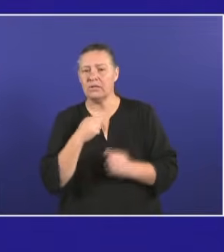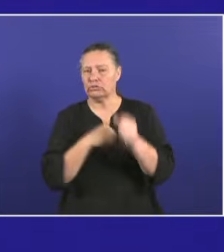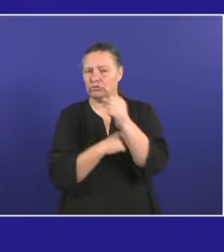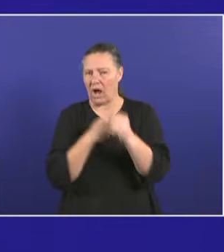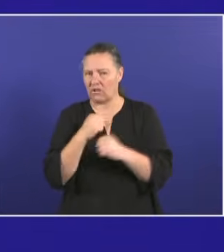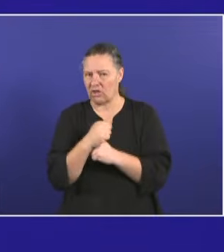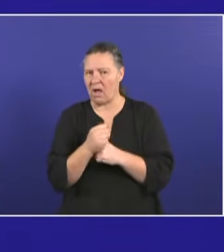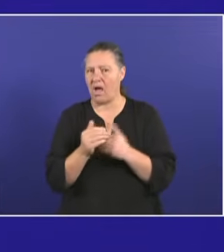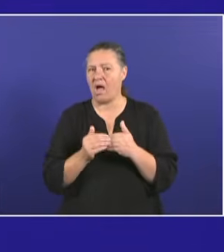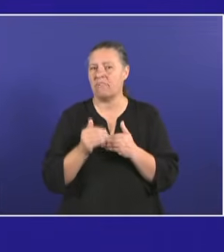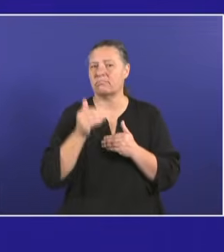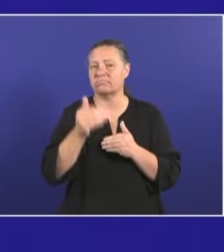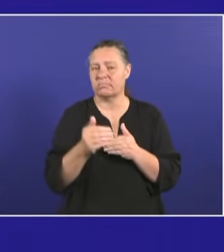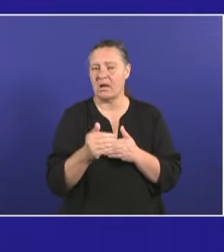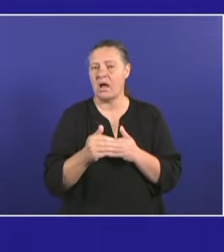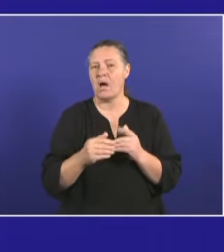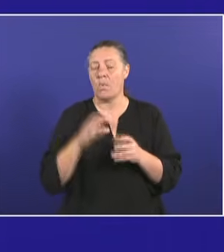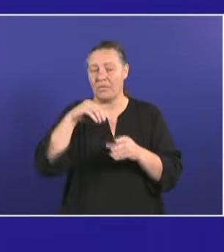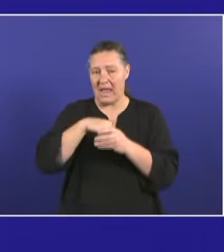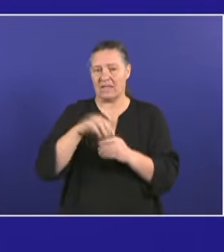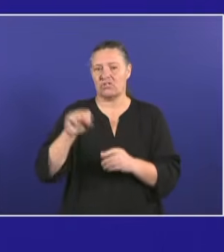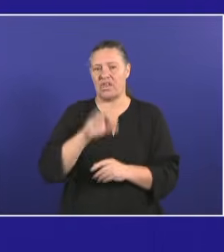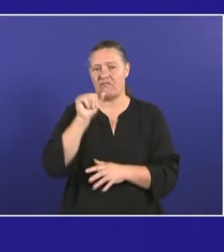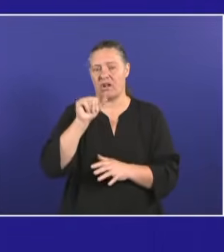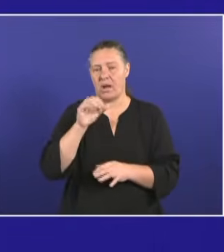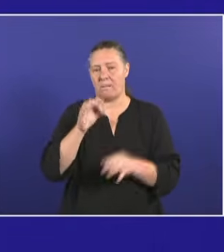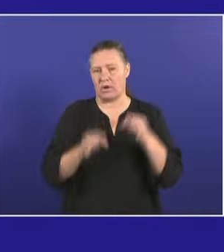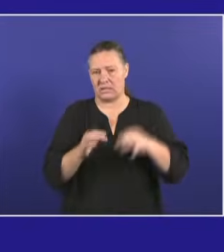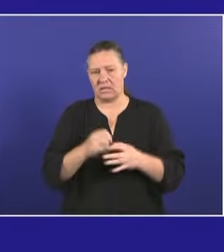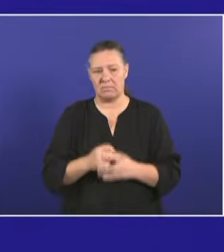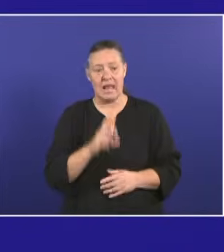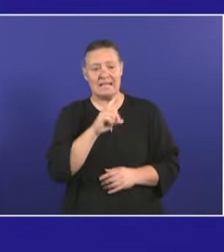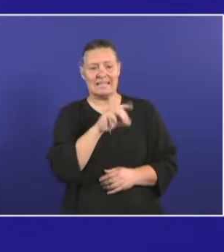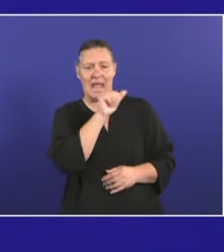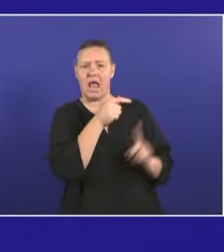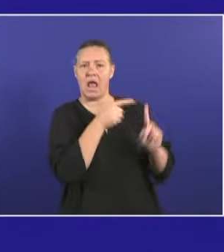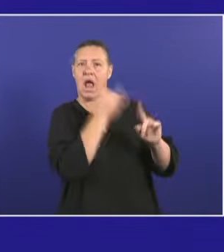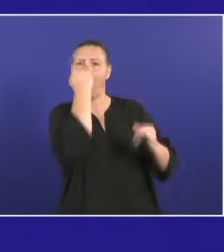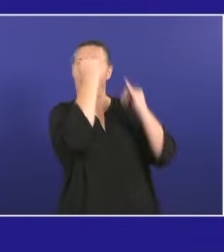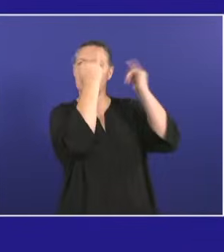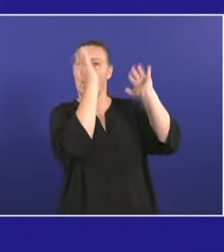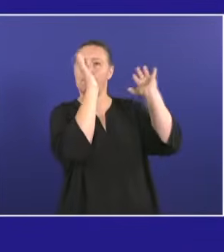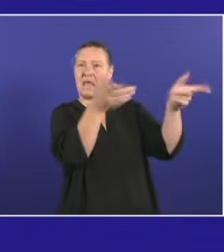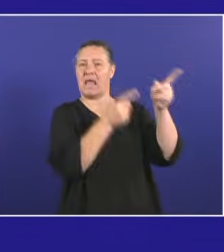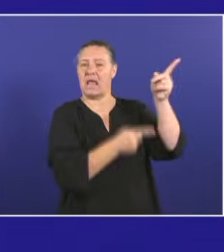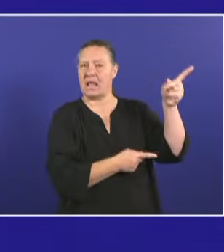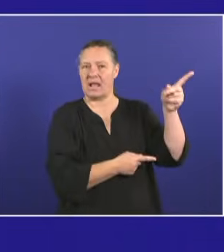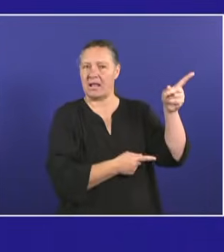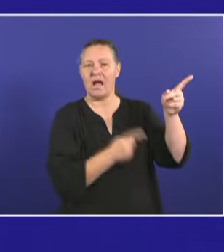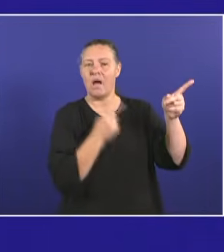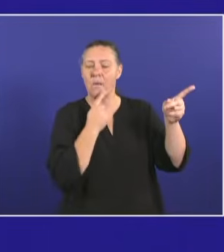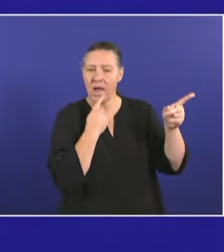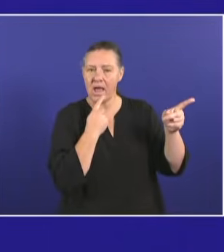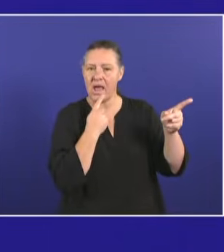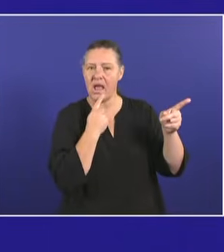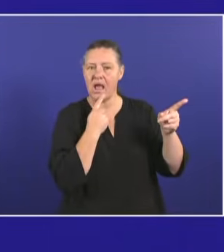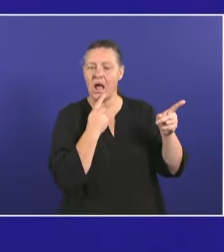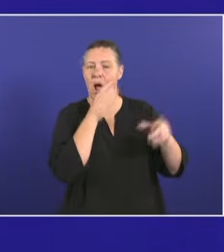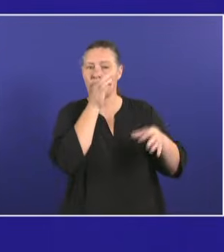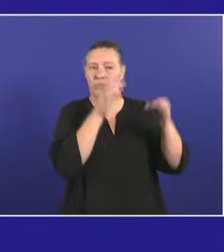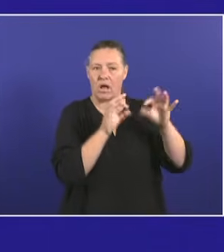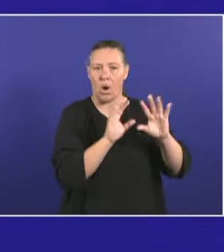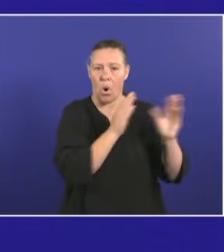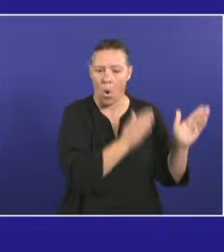South African politics. And what it shows is the DA is not just a party of ideas. We're a party of organization.